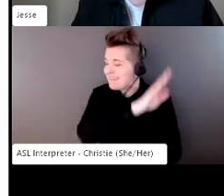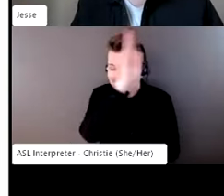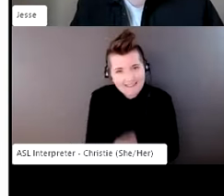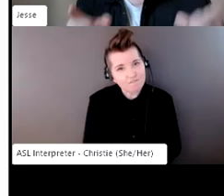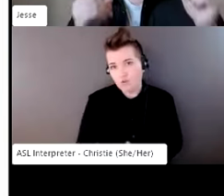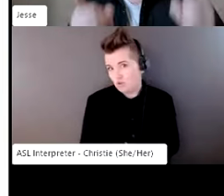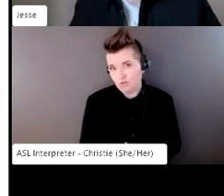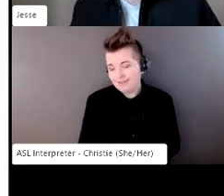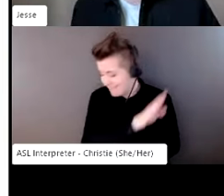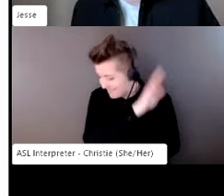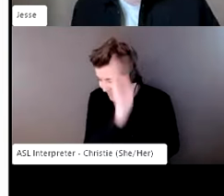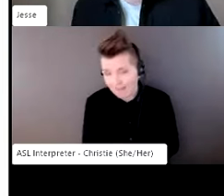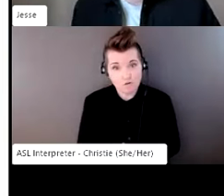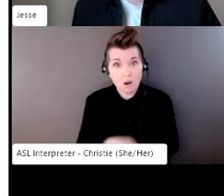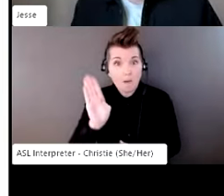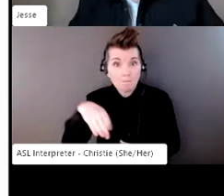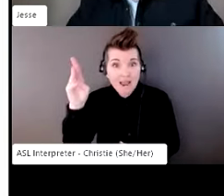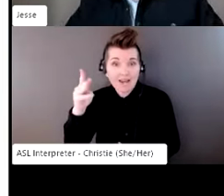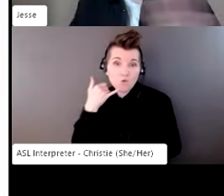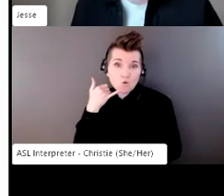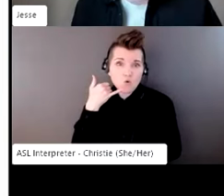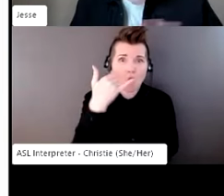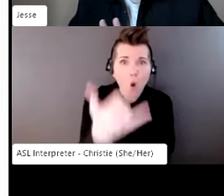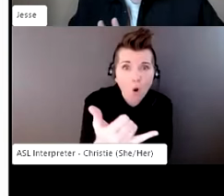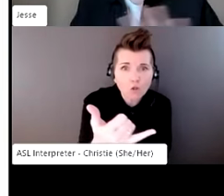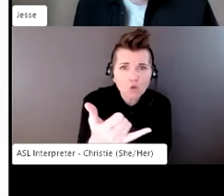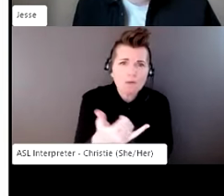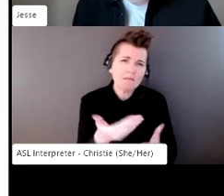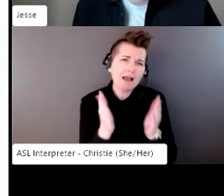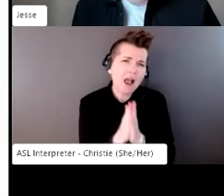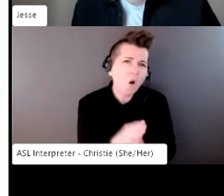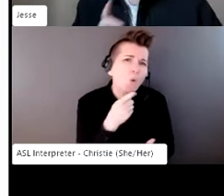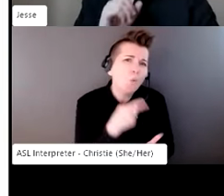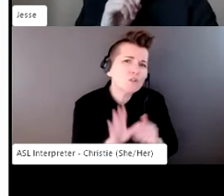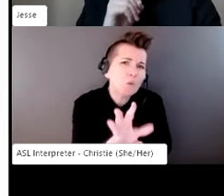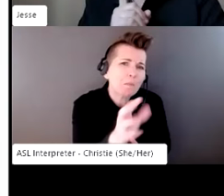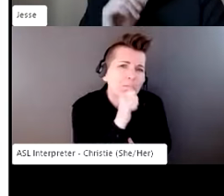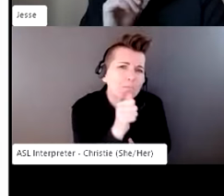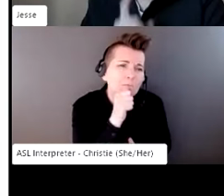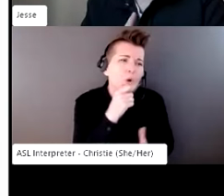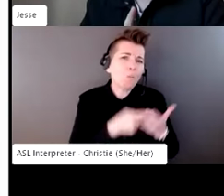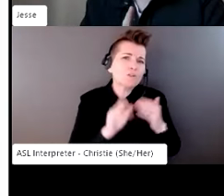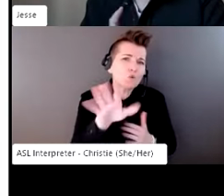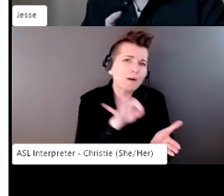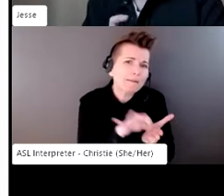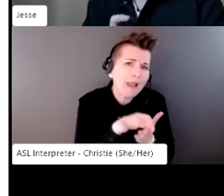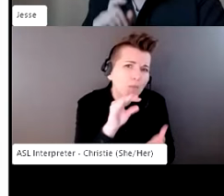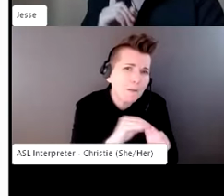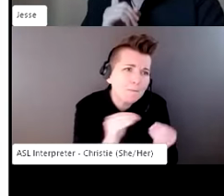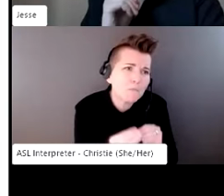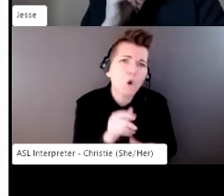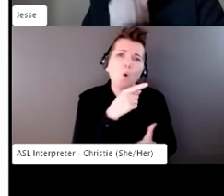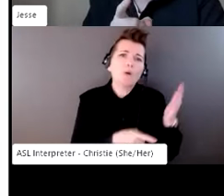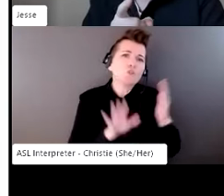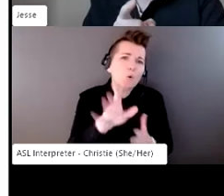you and ask you for personal information. Never. They don't do it. And what could fool you is the